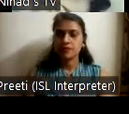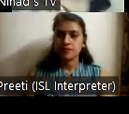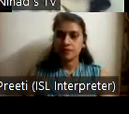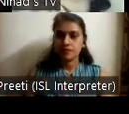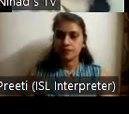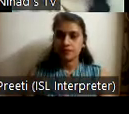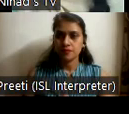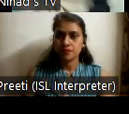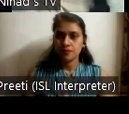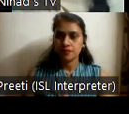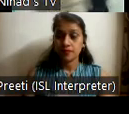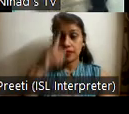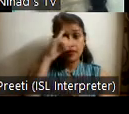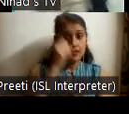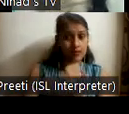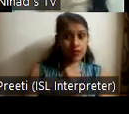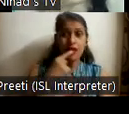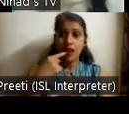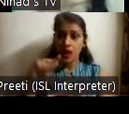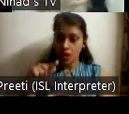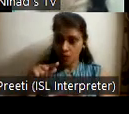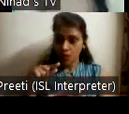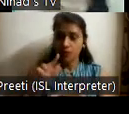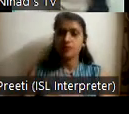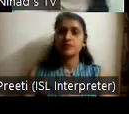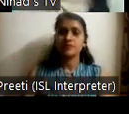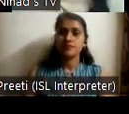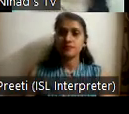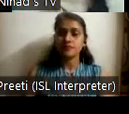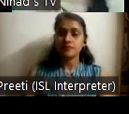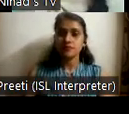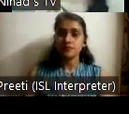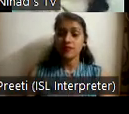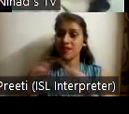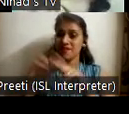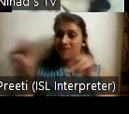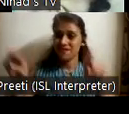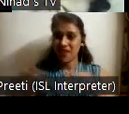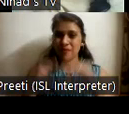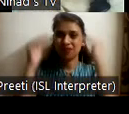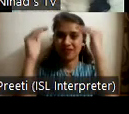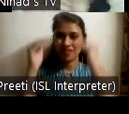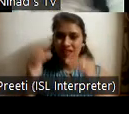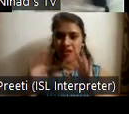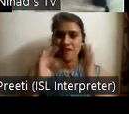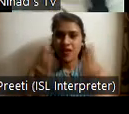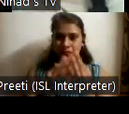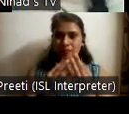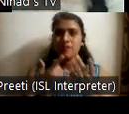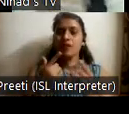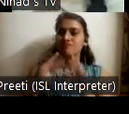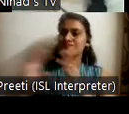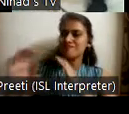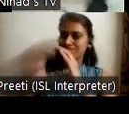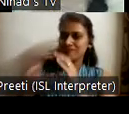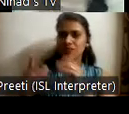basically means the decision making. It also means the structure of the family and the interaction of the